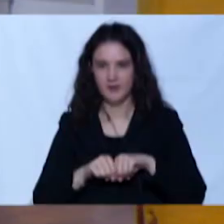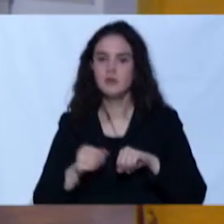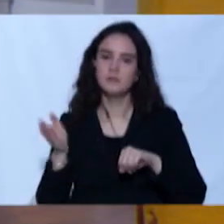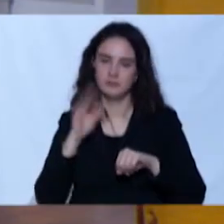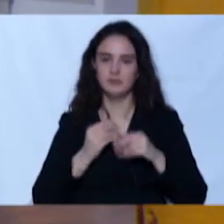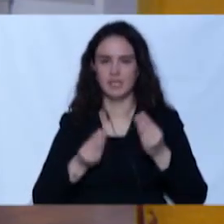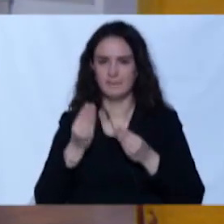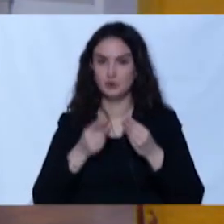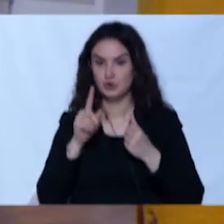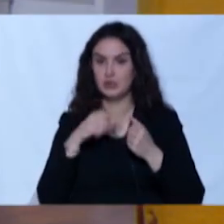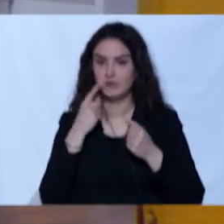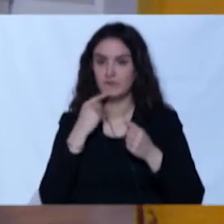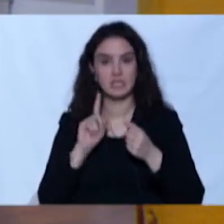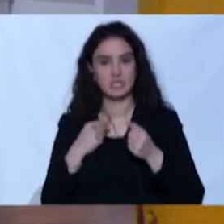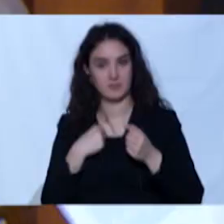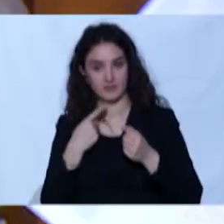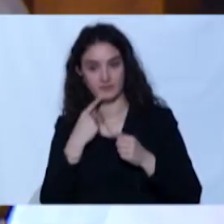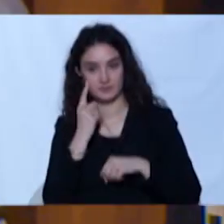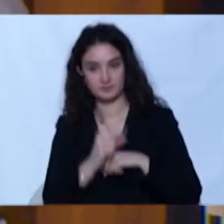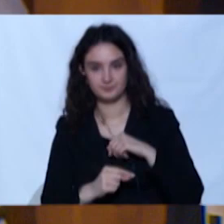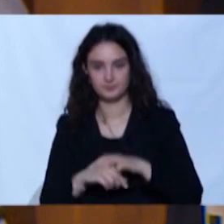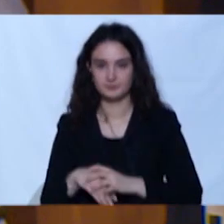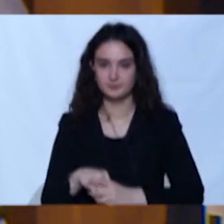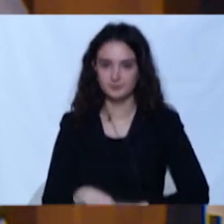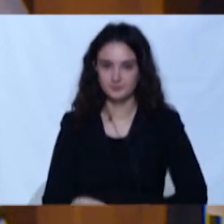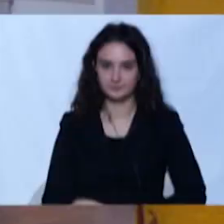Sure. You say what I say. Okay.